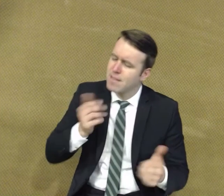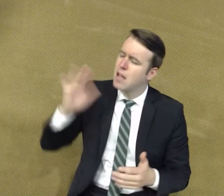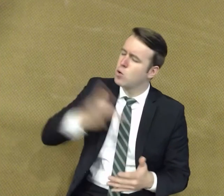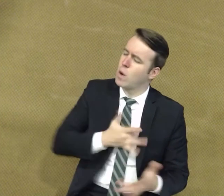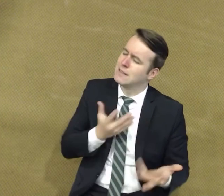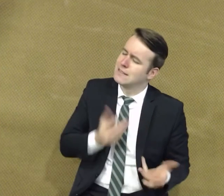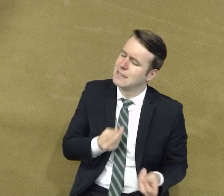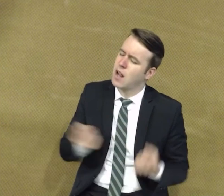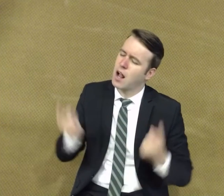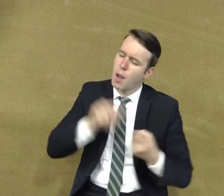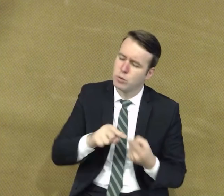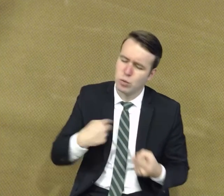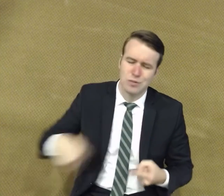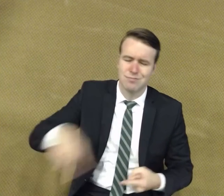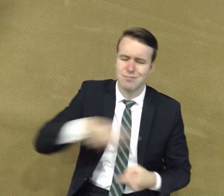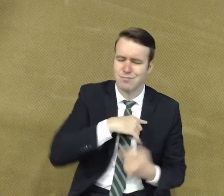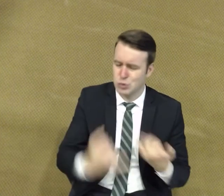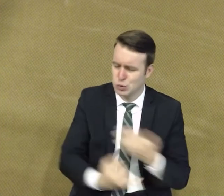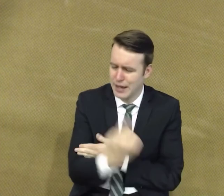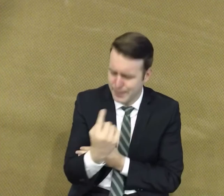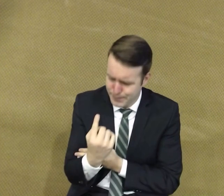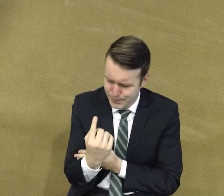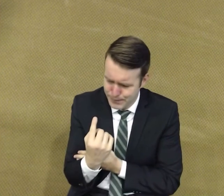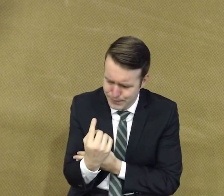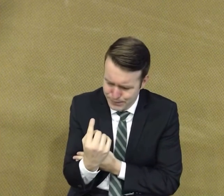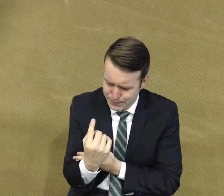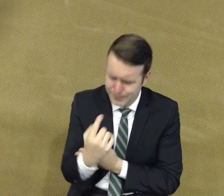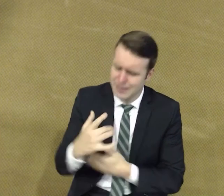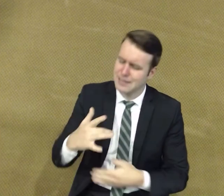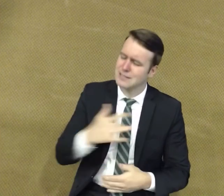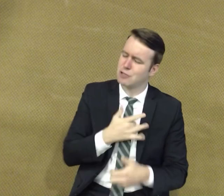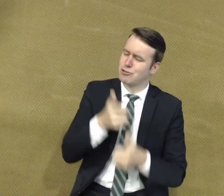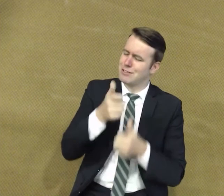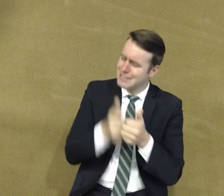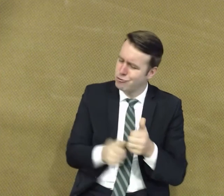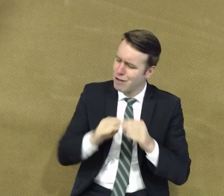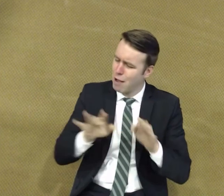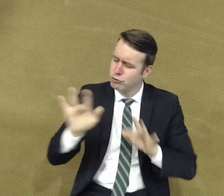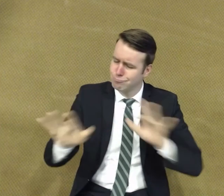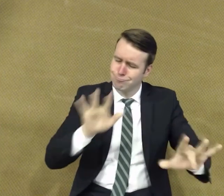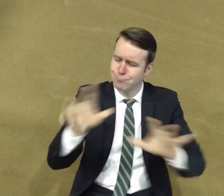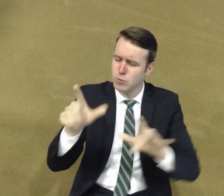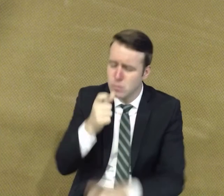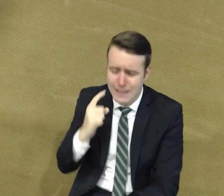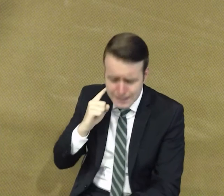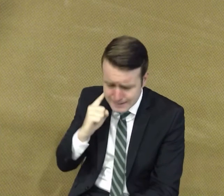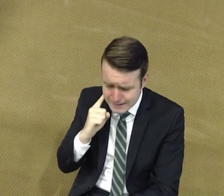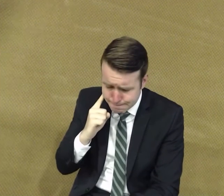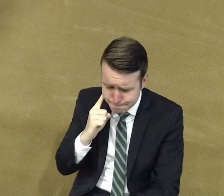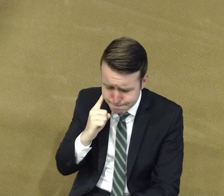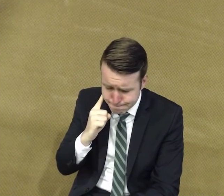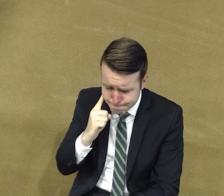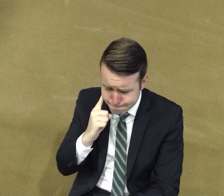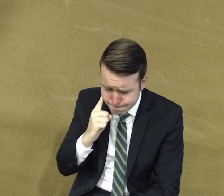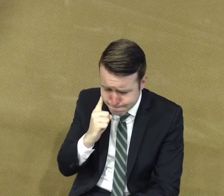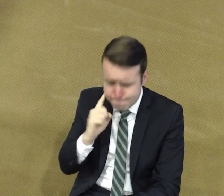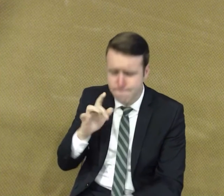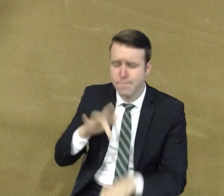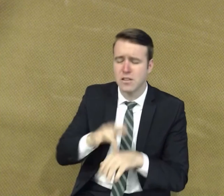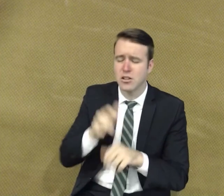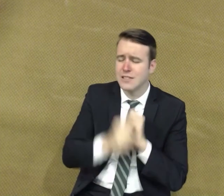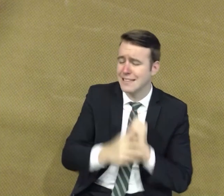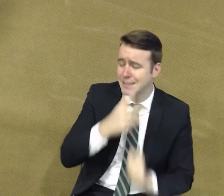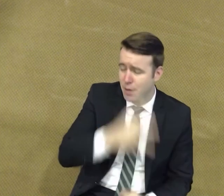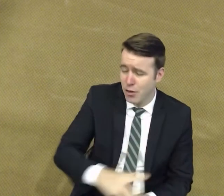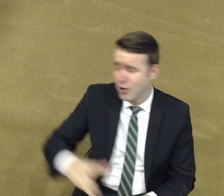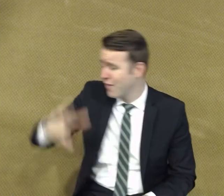let your tenderness come to each of these today. Touch each household of those that are listening. Touch each mother and